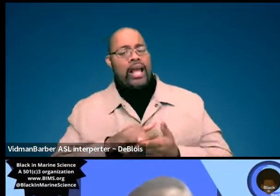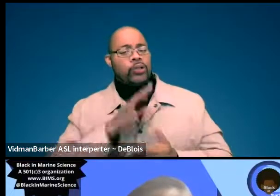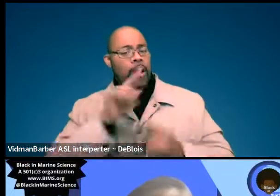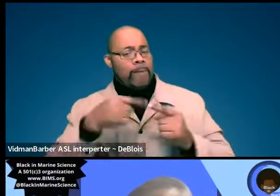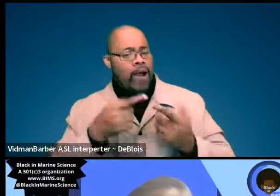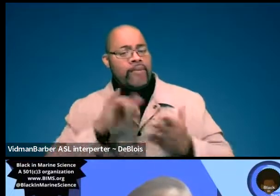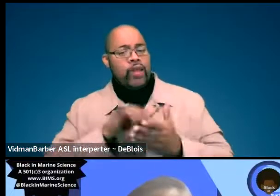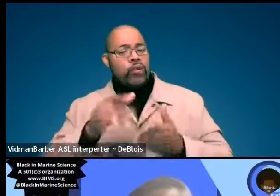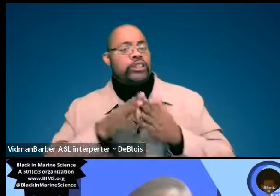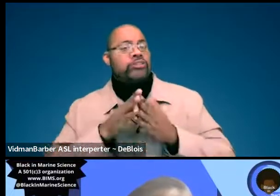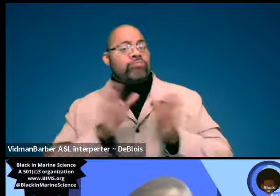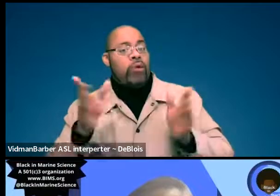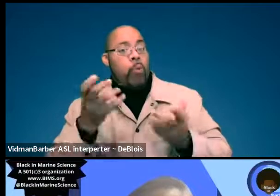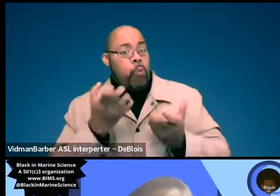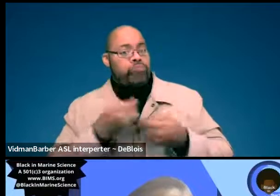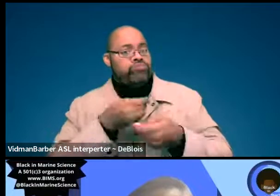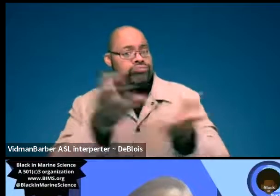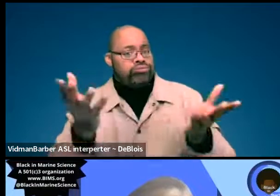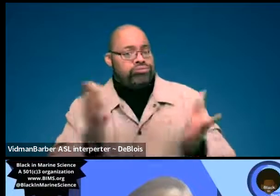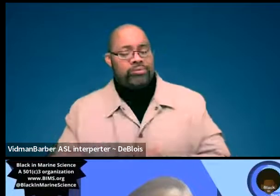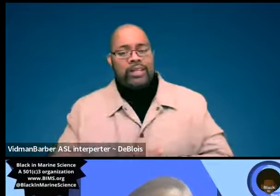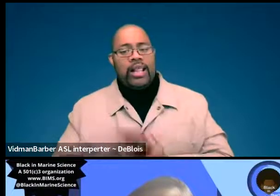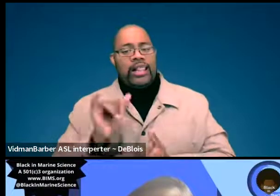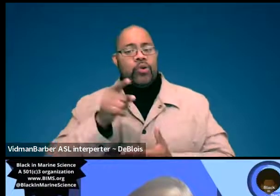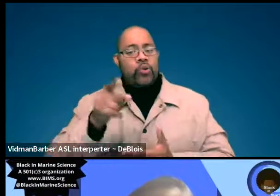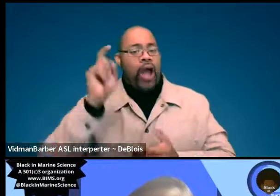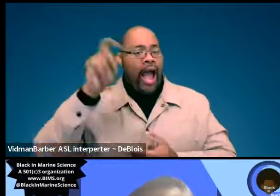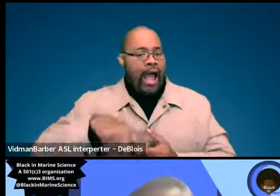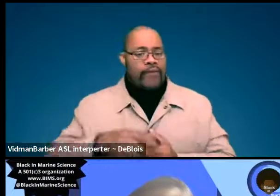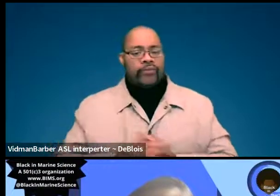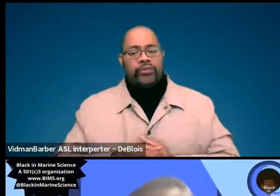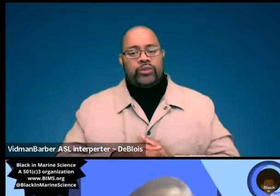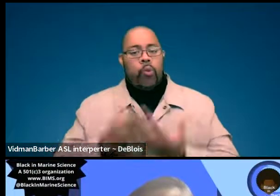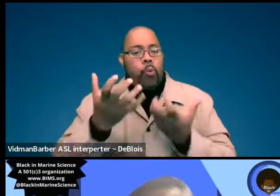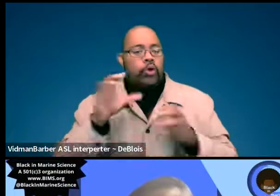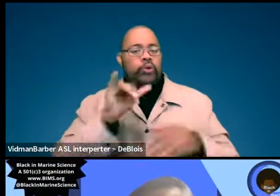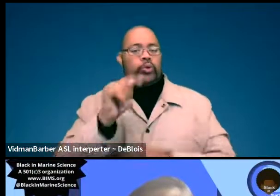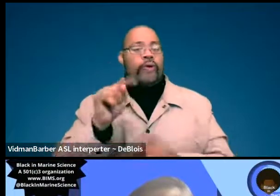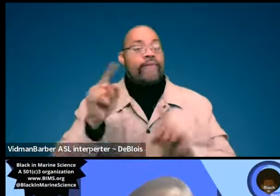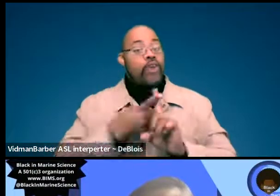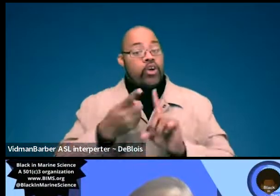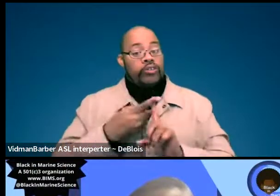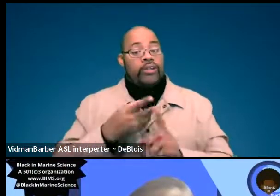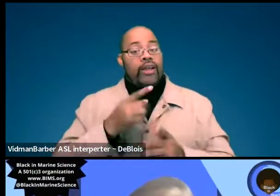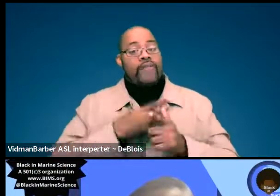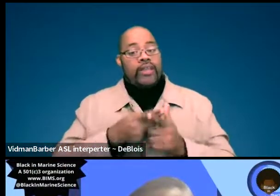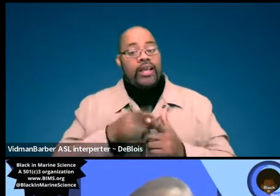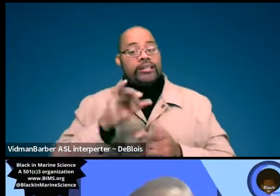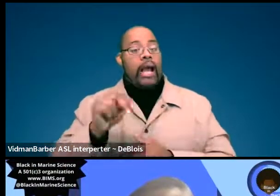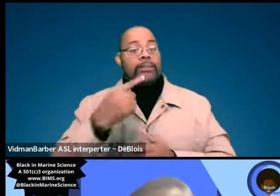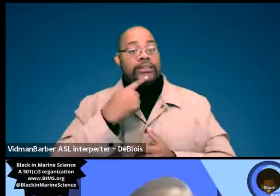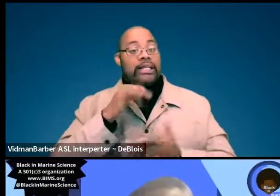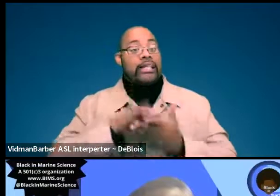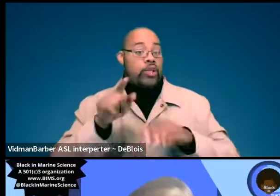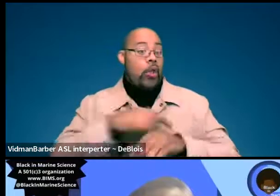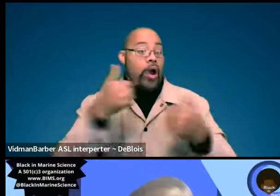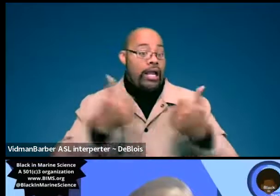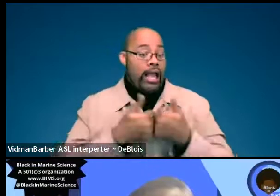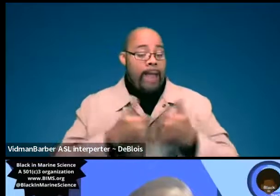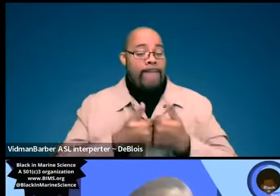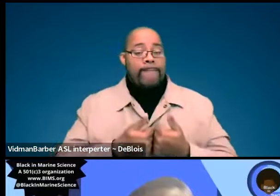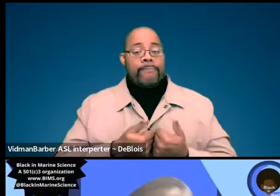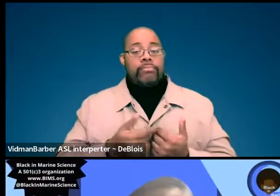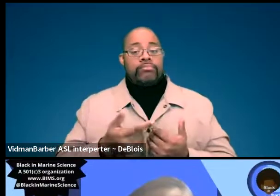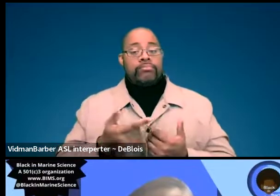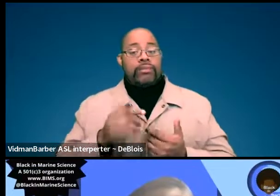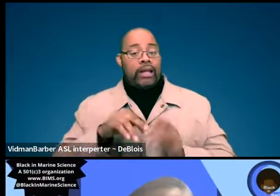about that you genuinely want to put out there. Like you have to want to do it first. And then like Diamond said, it is a long game. Like the ebbs and